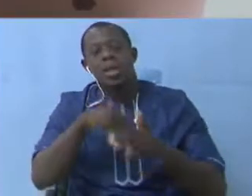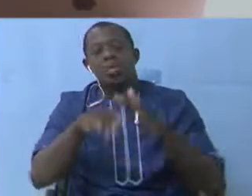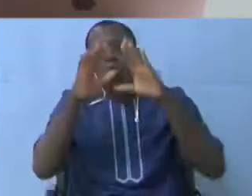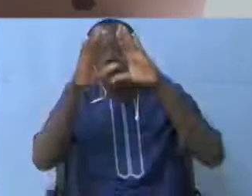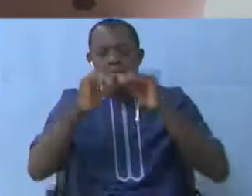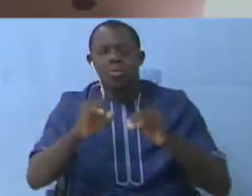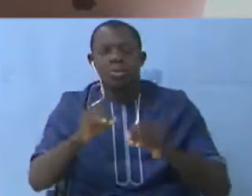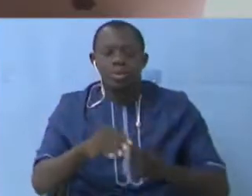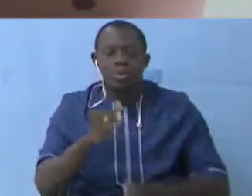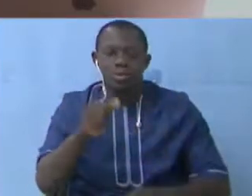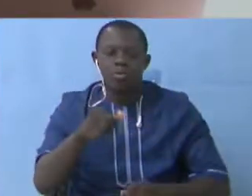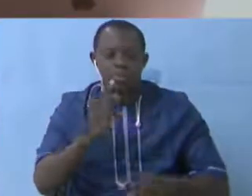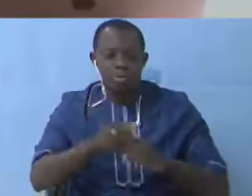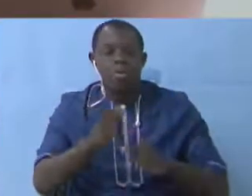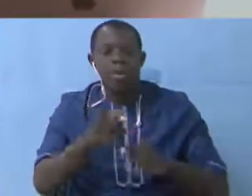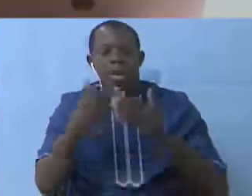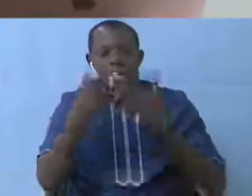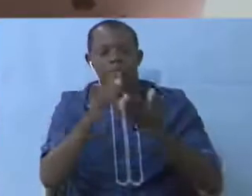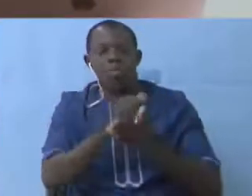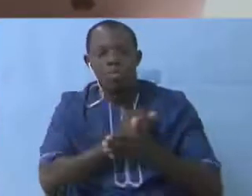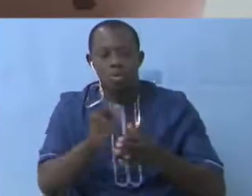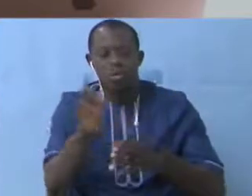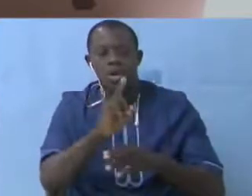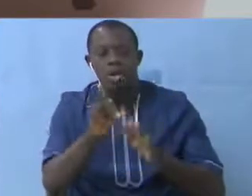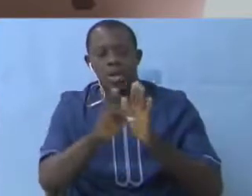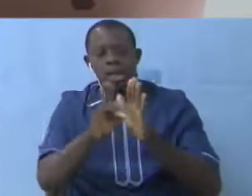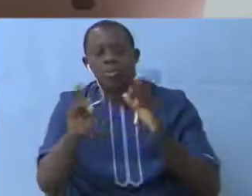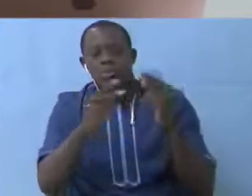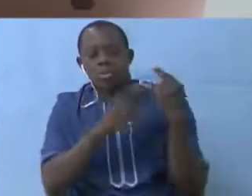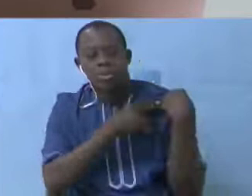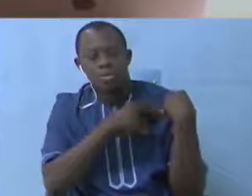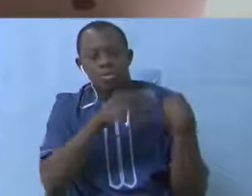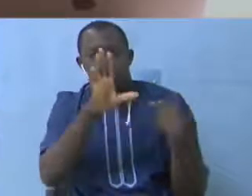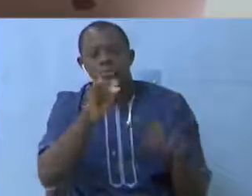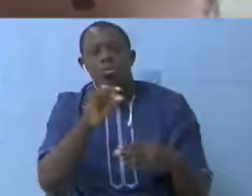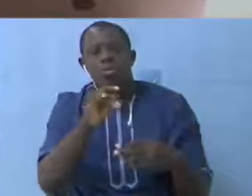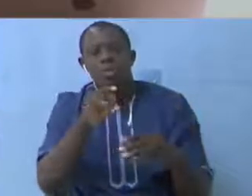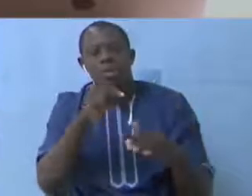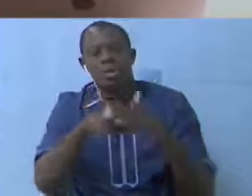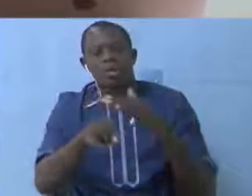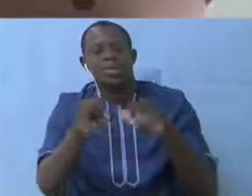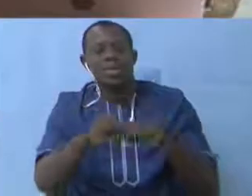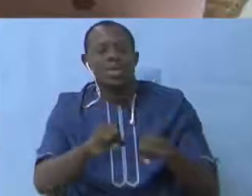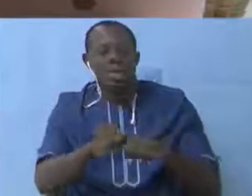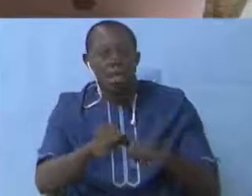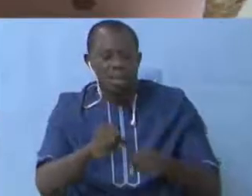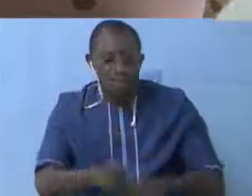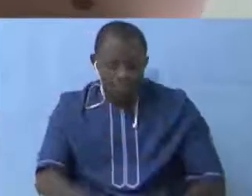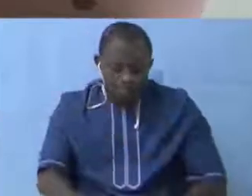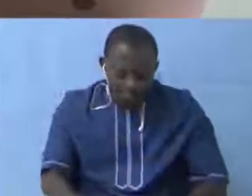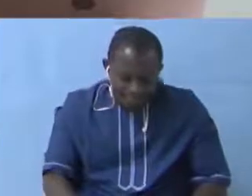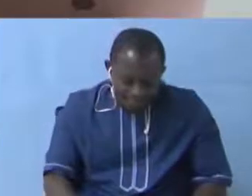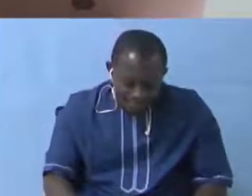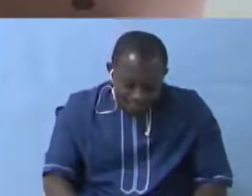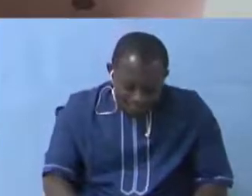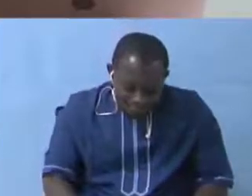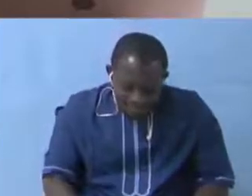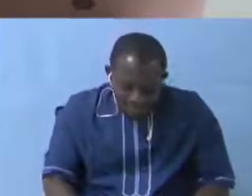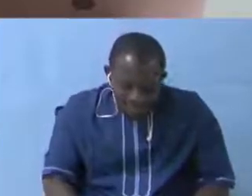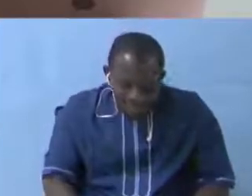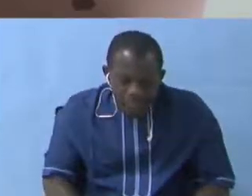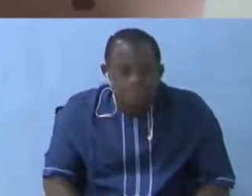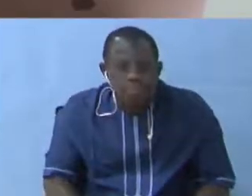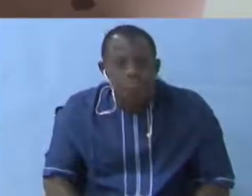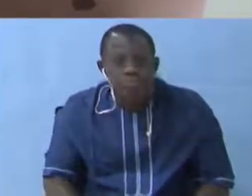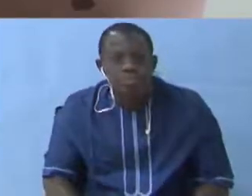If you may quickly tell us the part you played in the inauguration in Senegal. ci jamono ji ñoo fal président bu bees bi ca Sénégal yow yan jéego